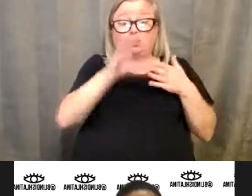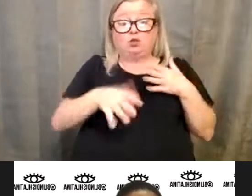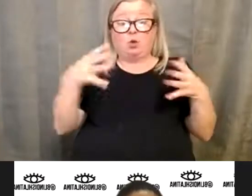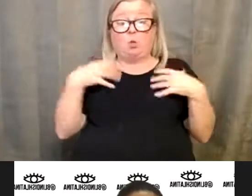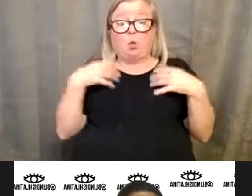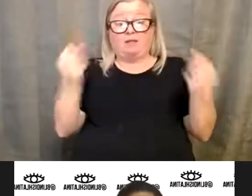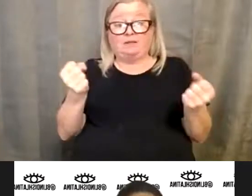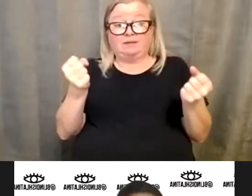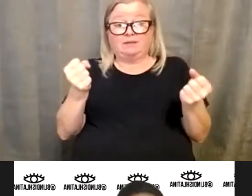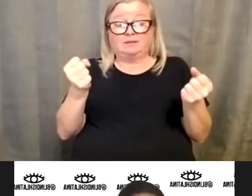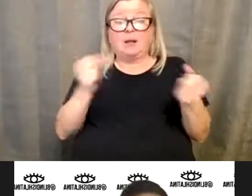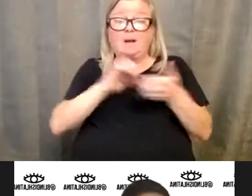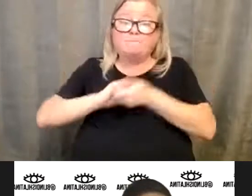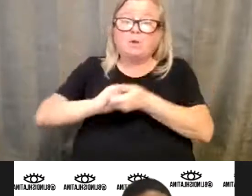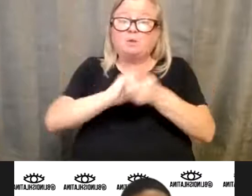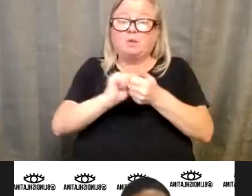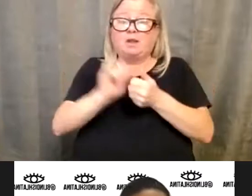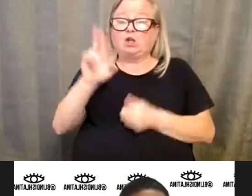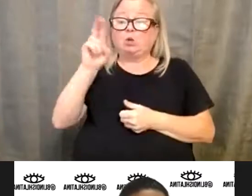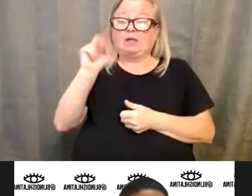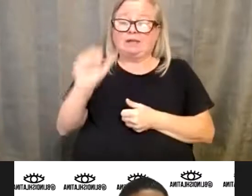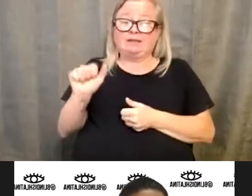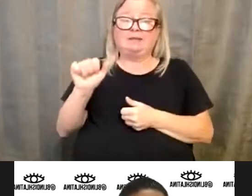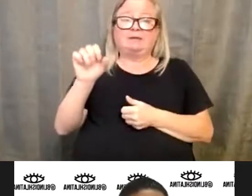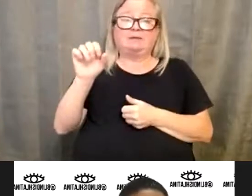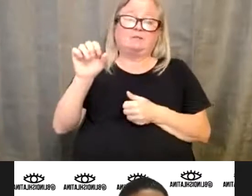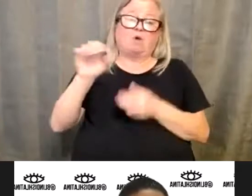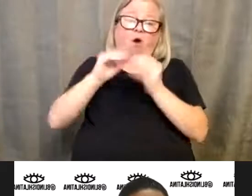partnership with the CUNY Central Office of Student Inclusive